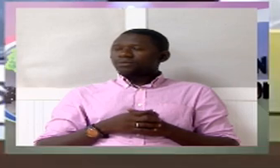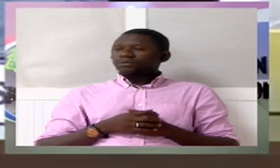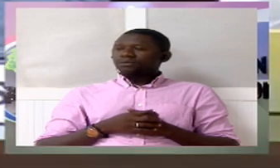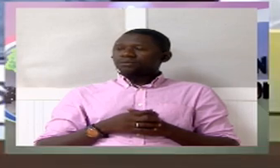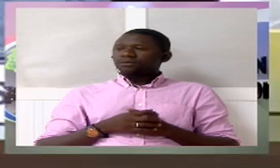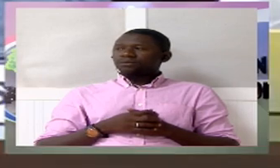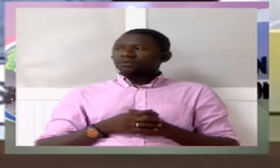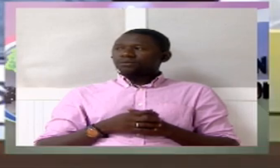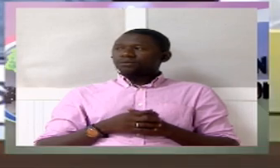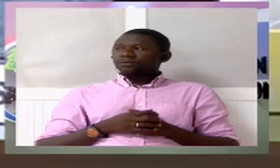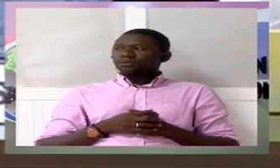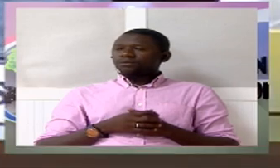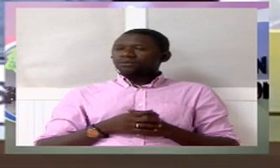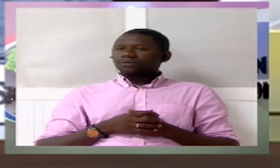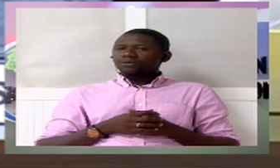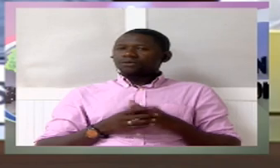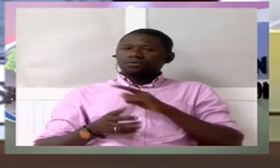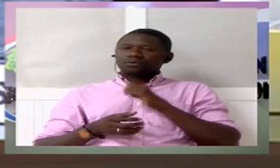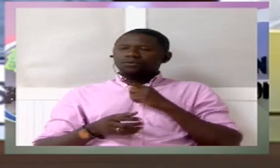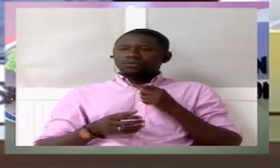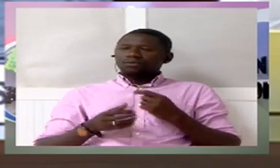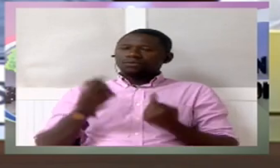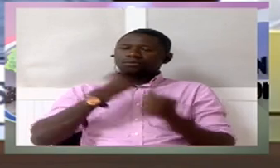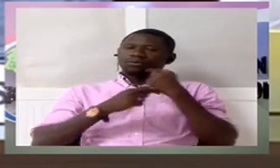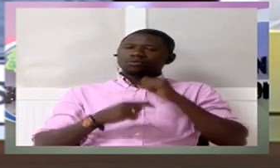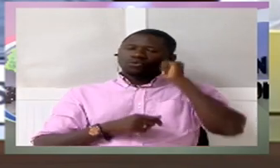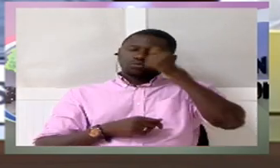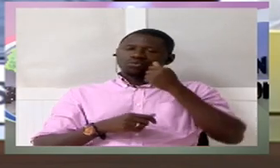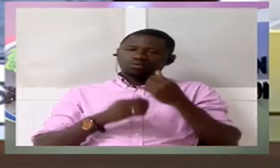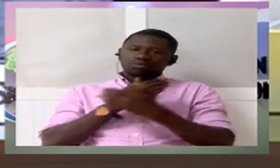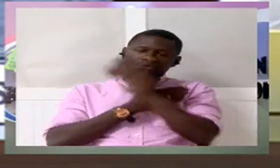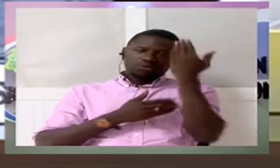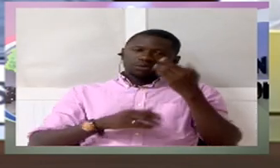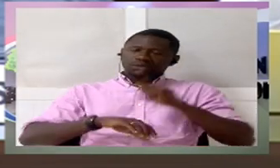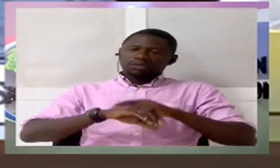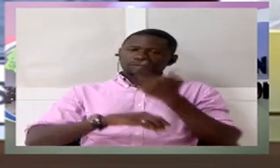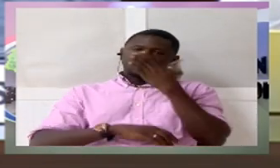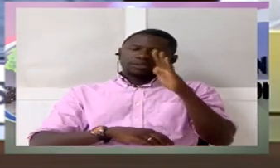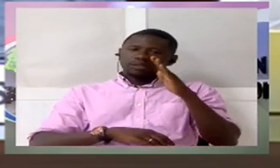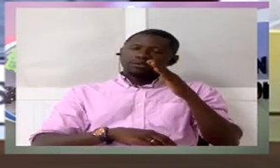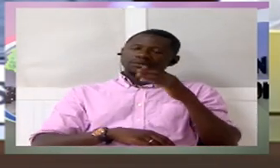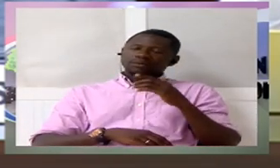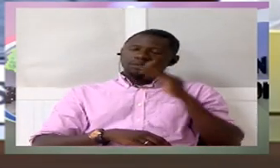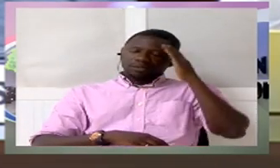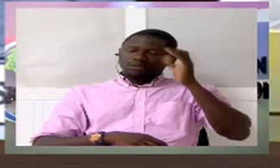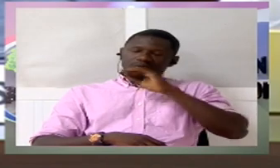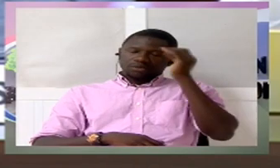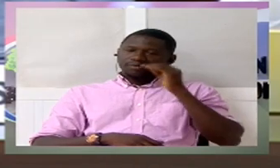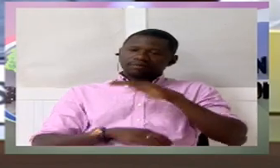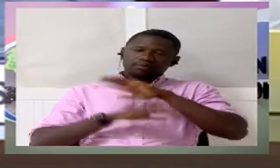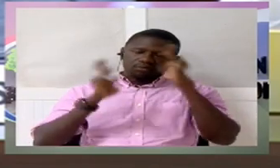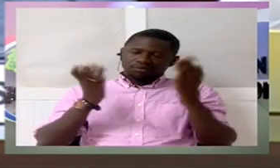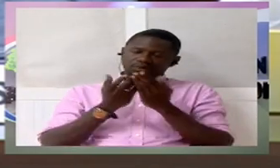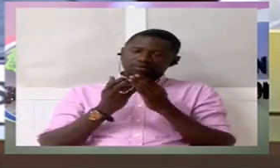very much. We will resume our proceedings tomorrow morning at 10 o'clock. Thank you all very much. Meeting is adjourned.